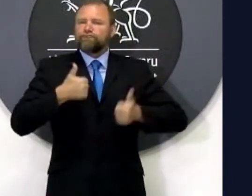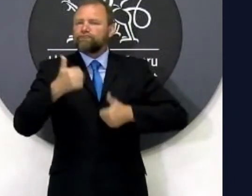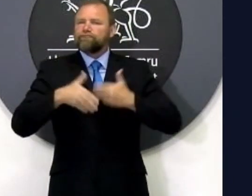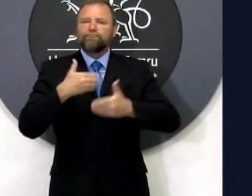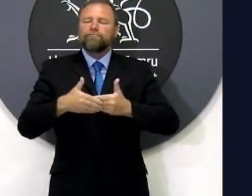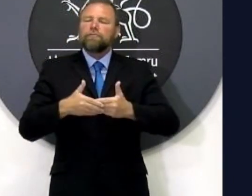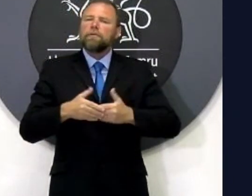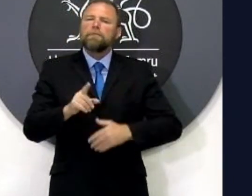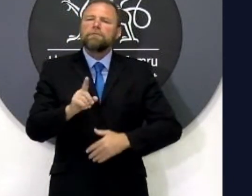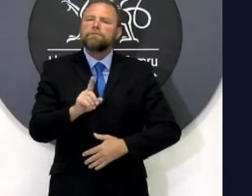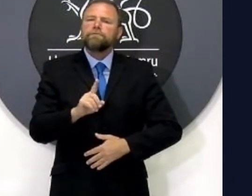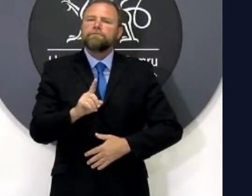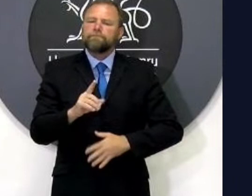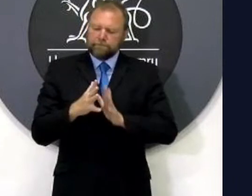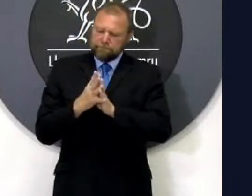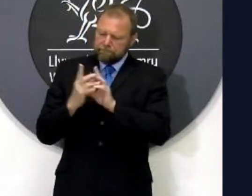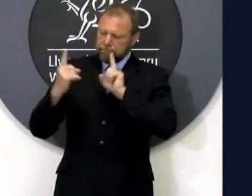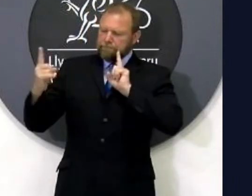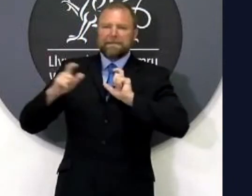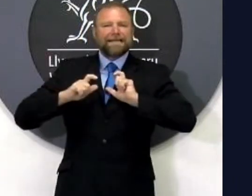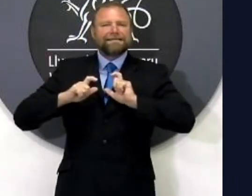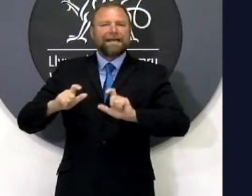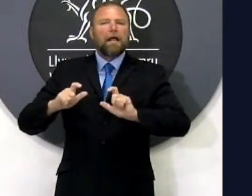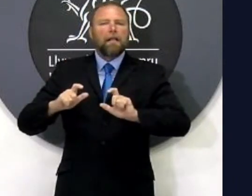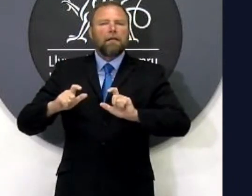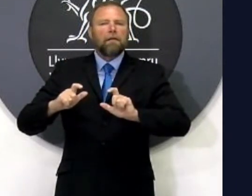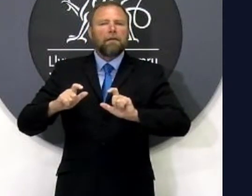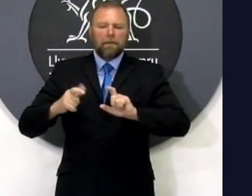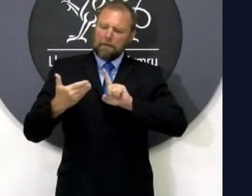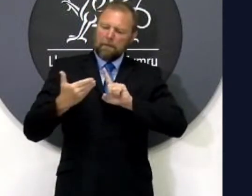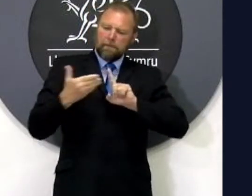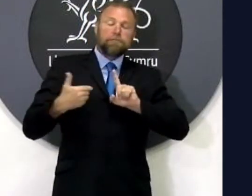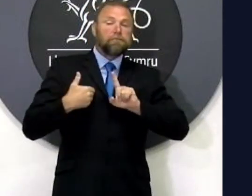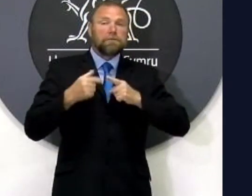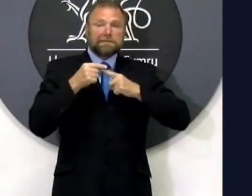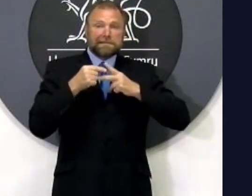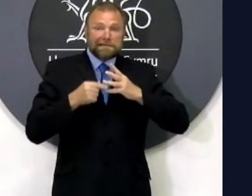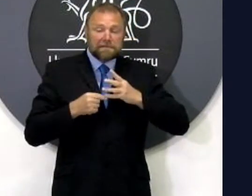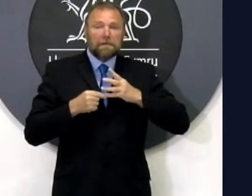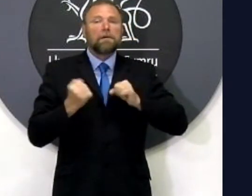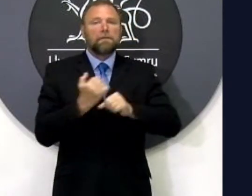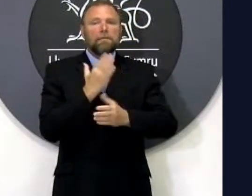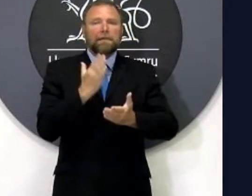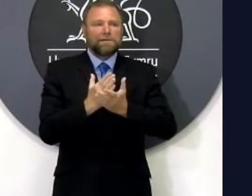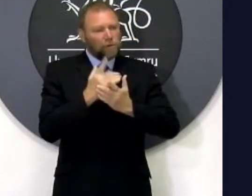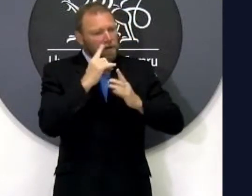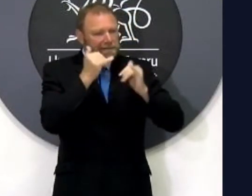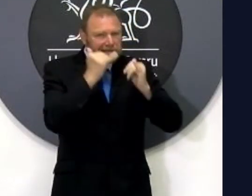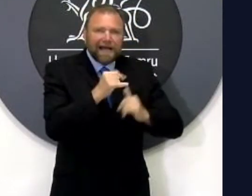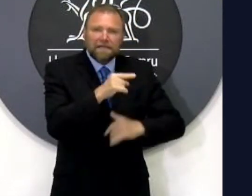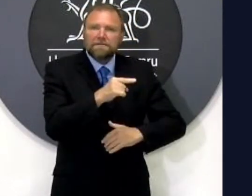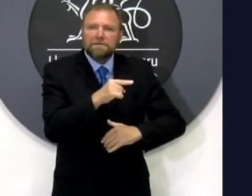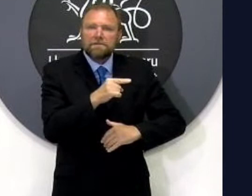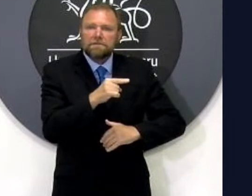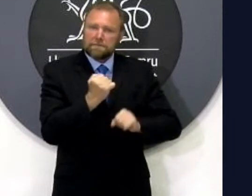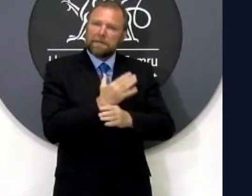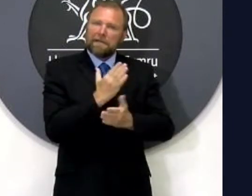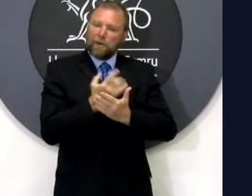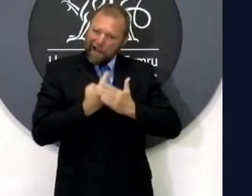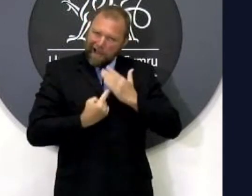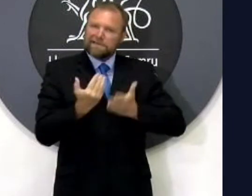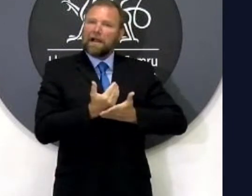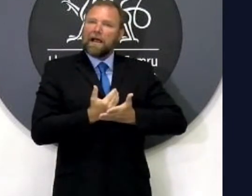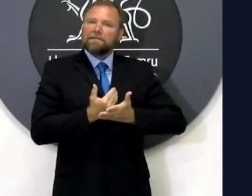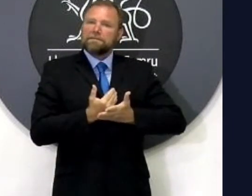out and about, isolate and get tested if we have any symptoms at all, wear our masks, and when we need to take up the